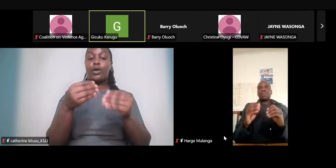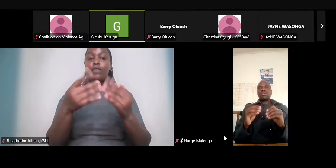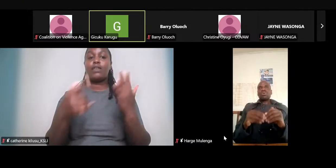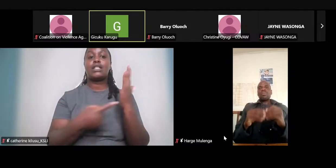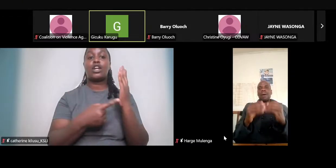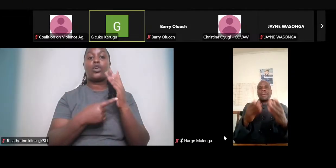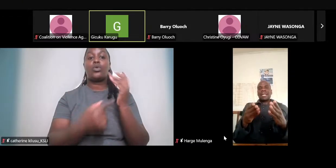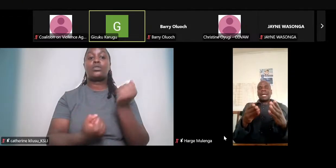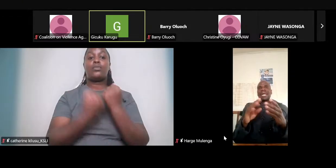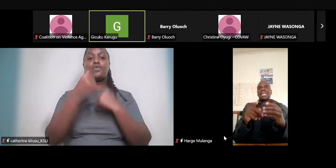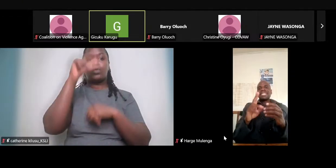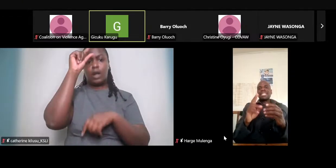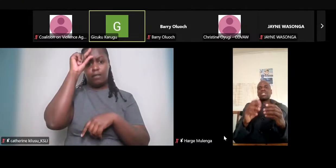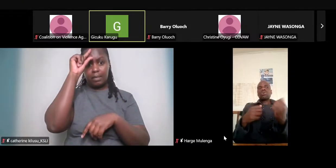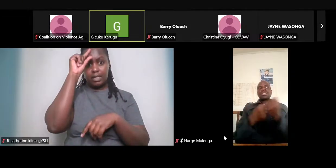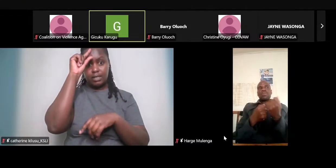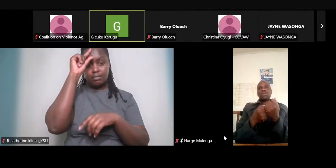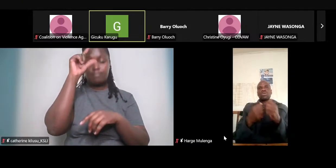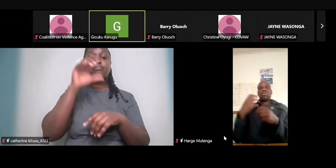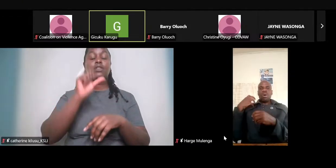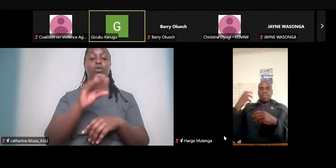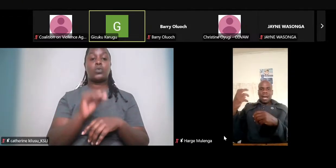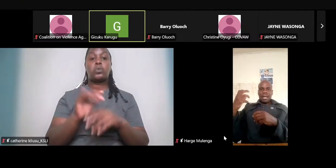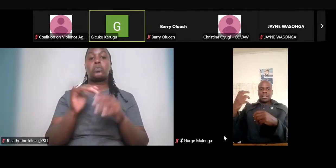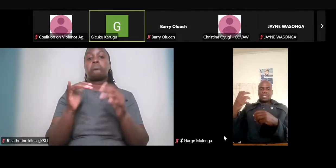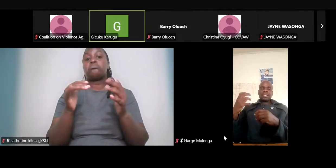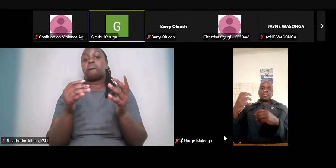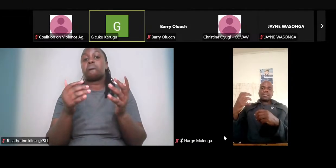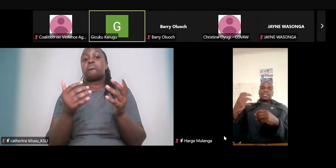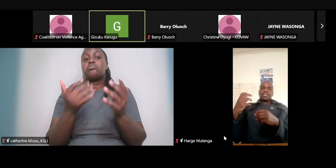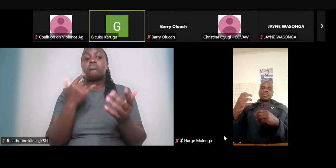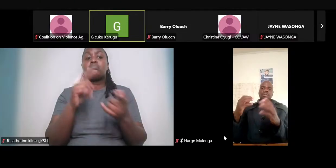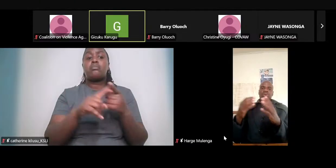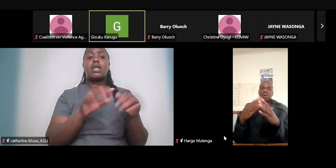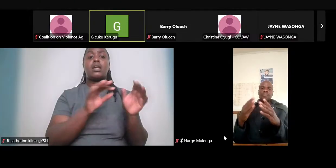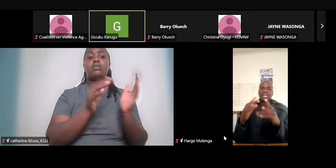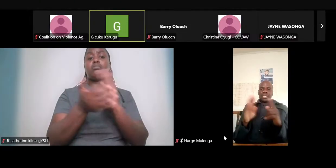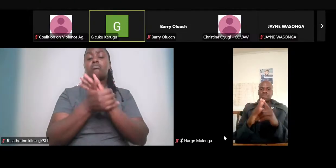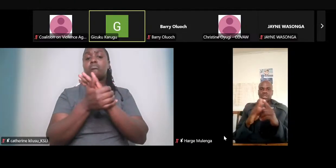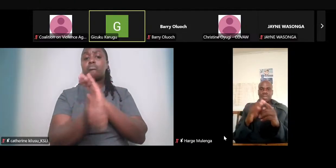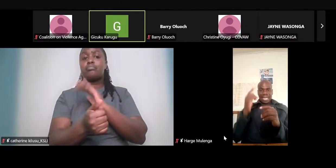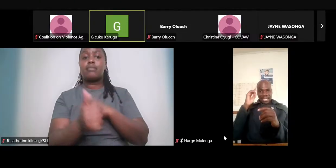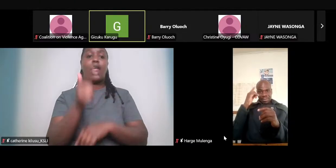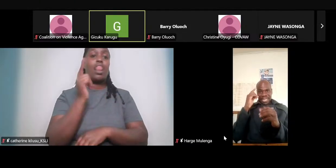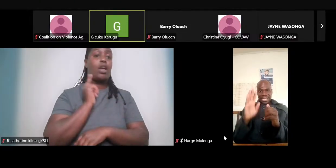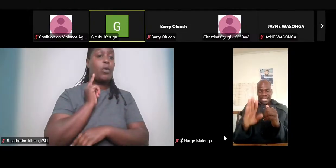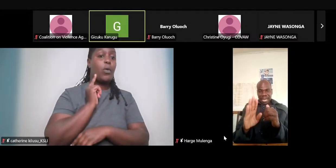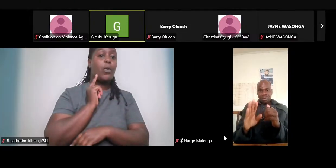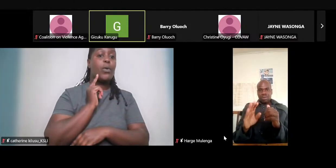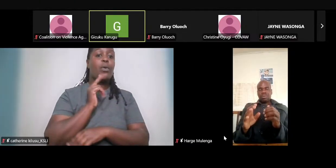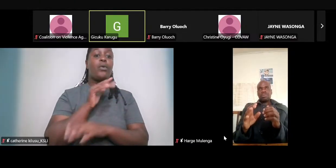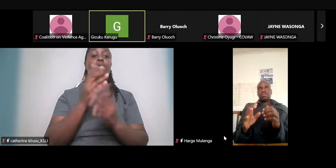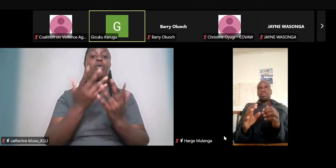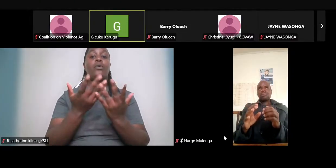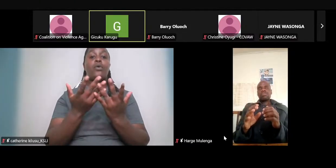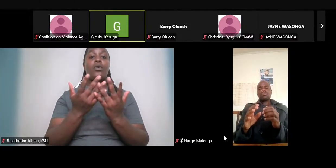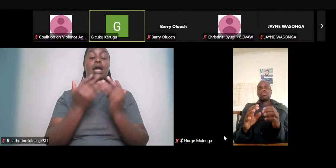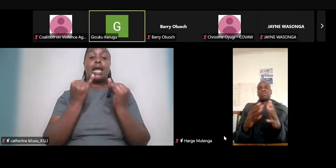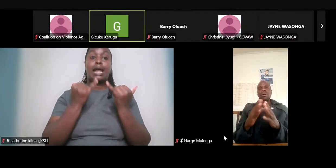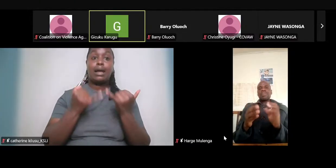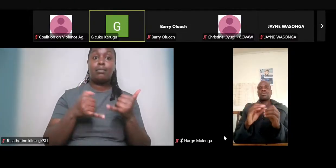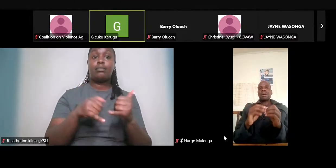governments. So, be expertise, legal expertise in implementing,